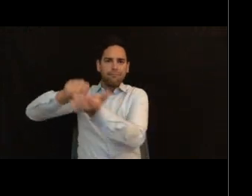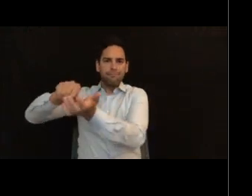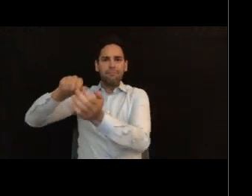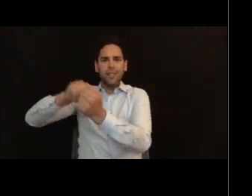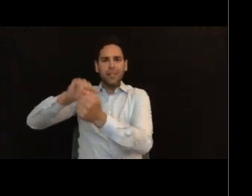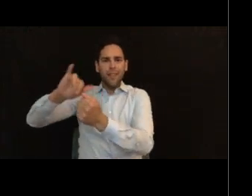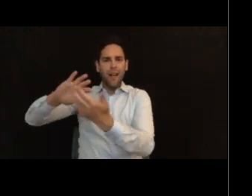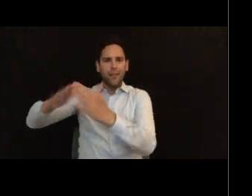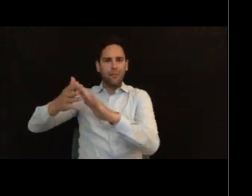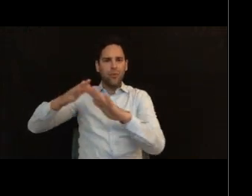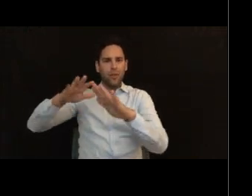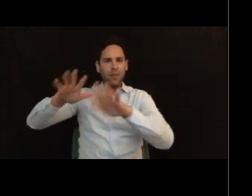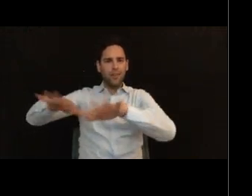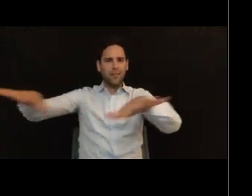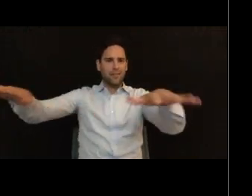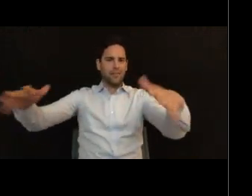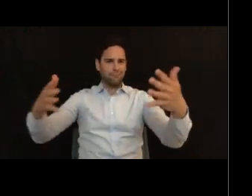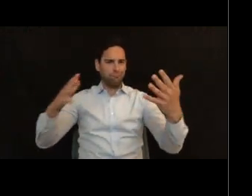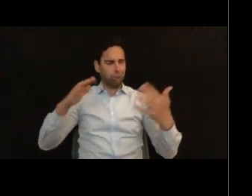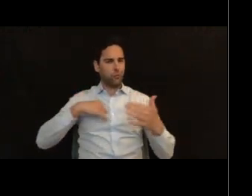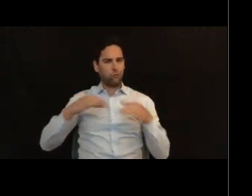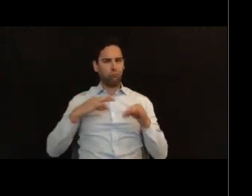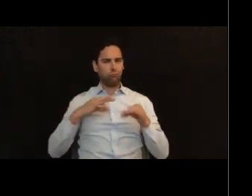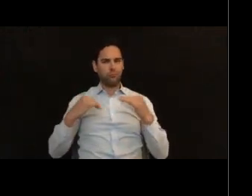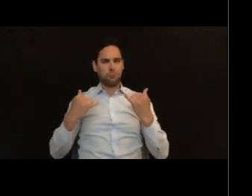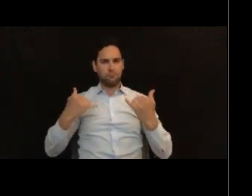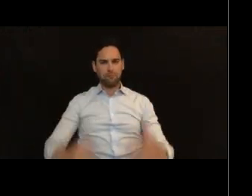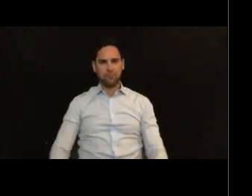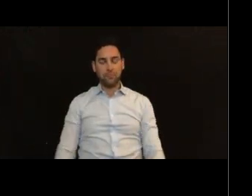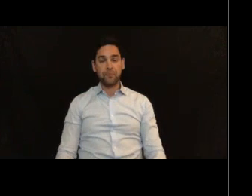at. So you can go ahead and go to the next slide.